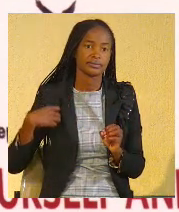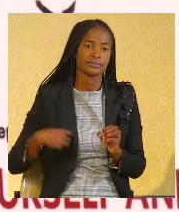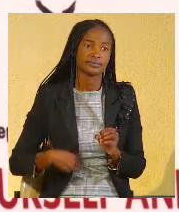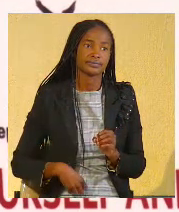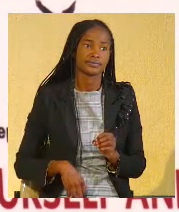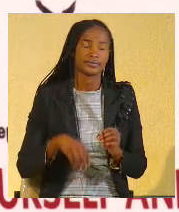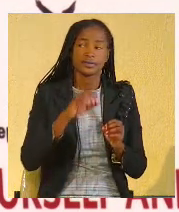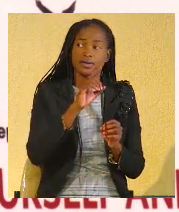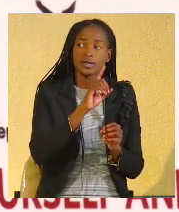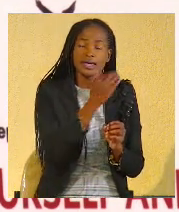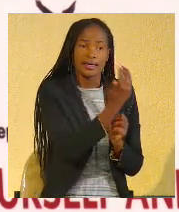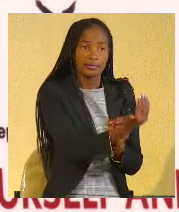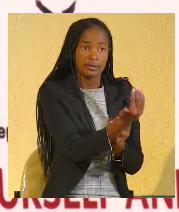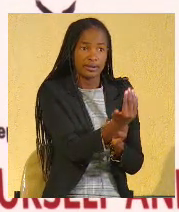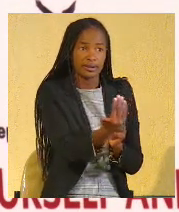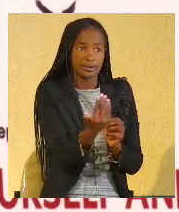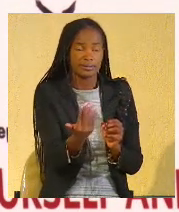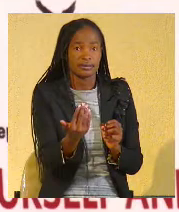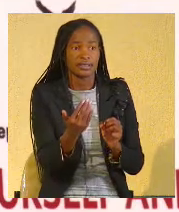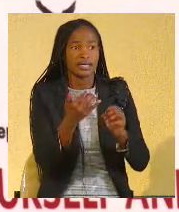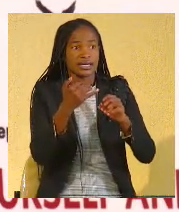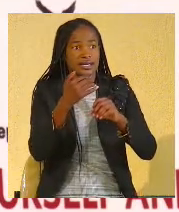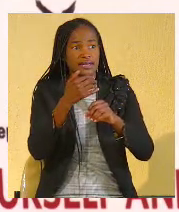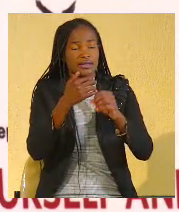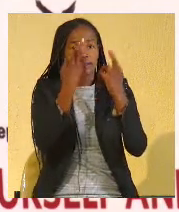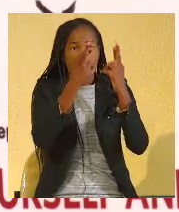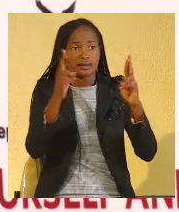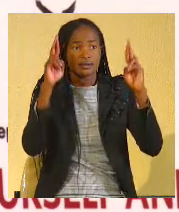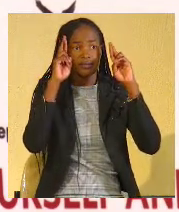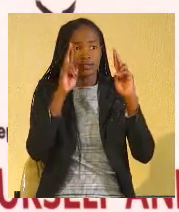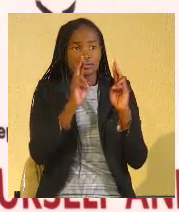12-bed isolation facilities at Windhoek Central Hospital,